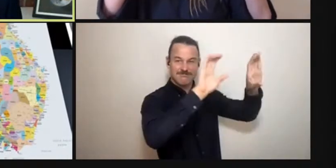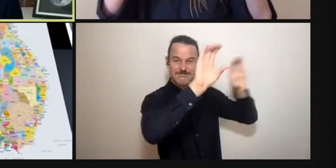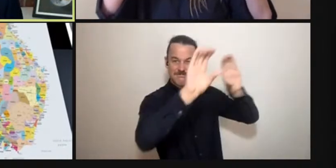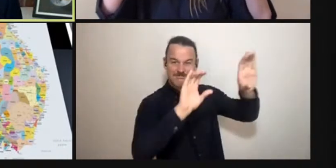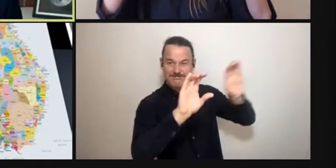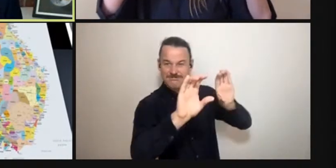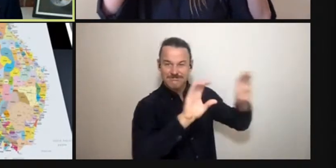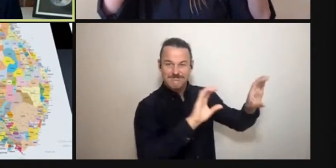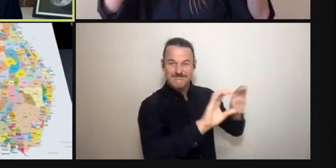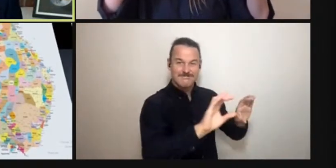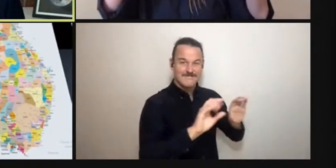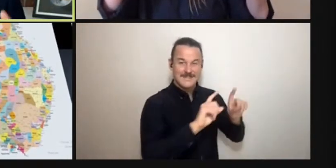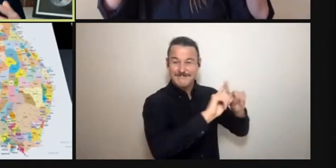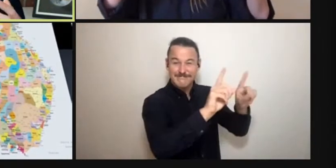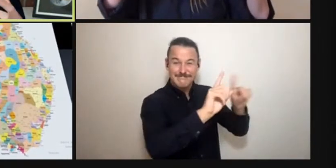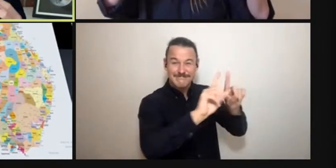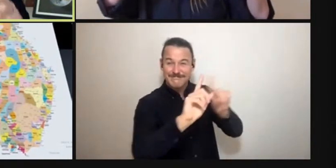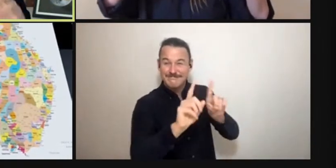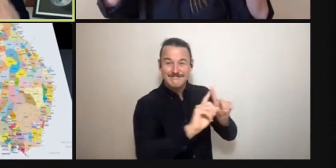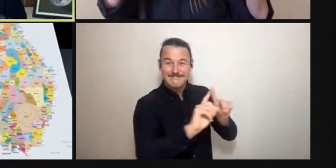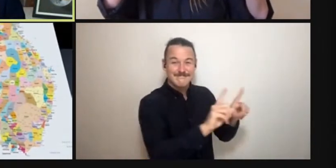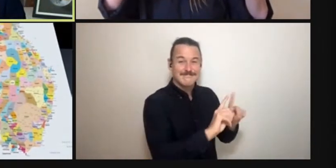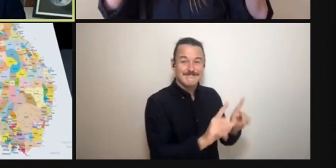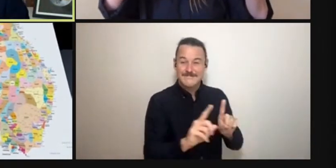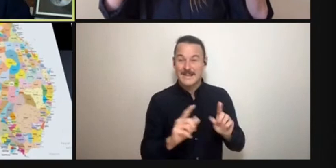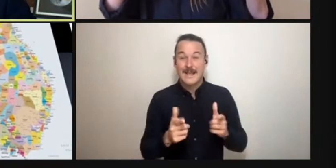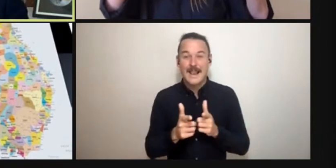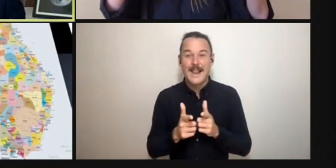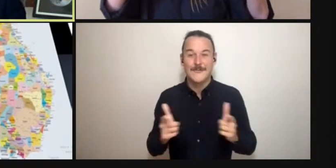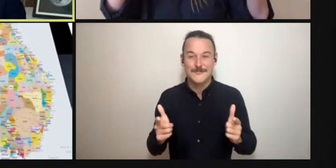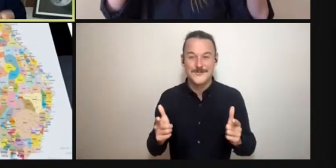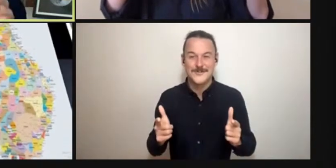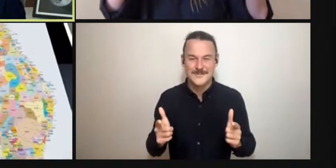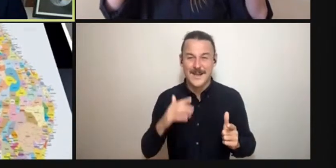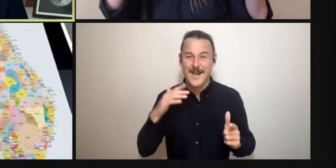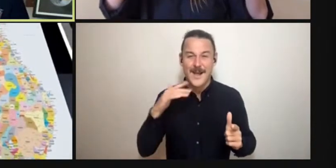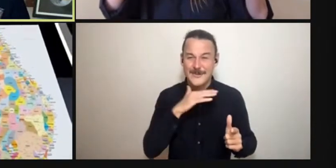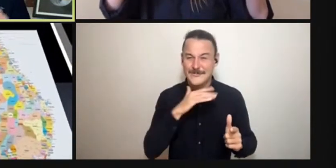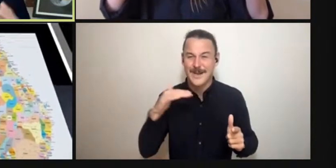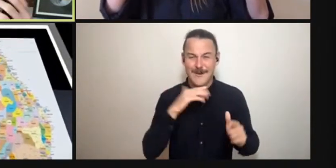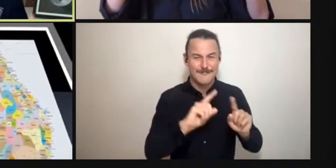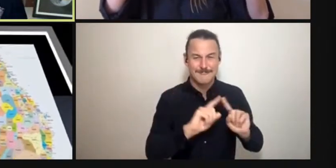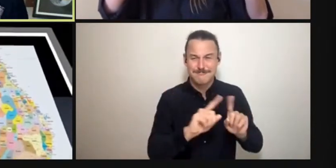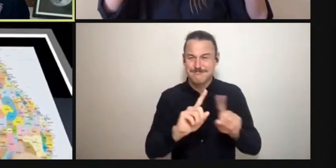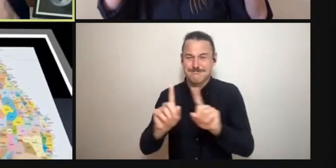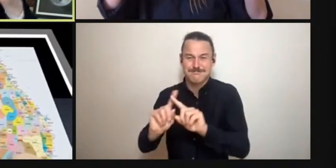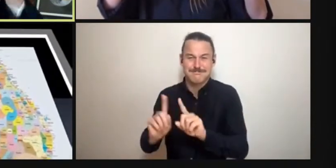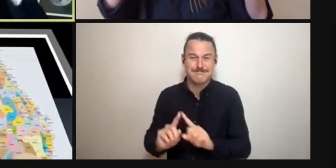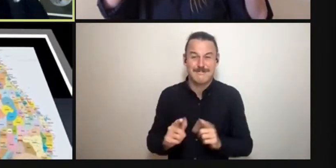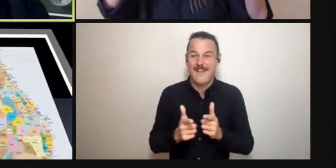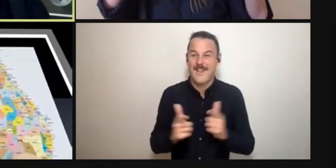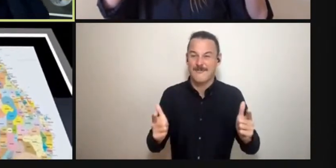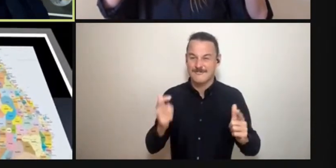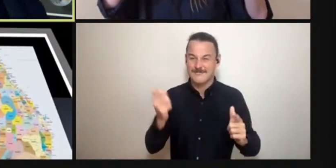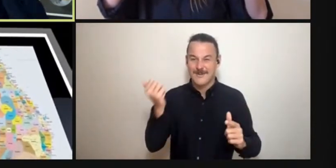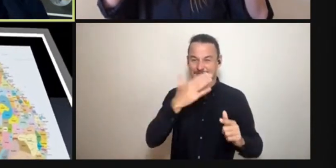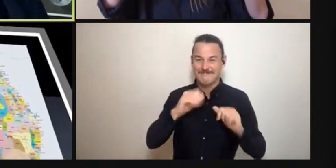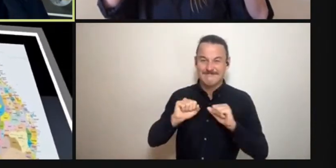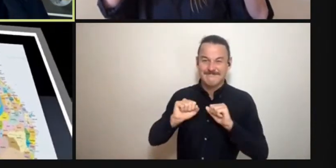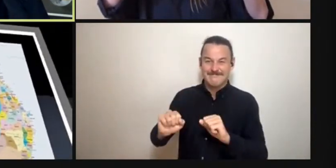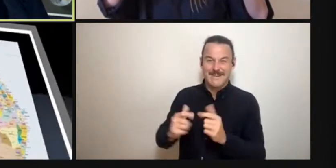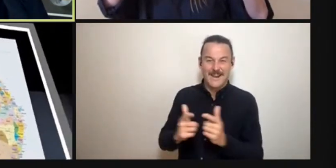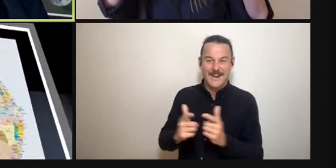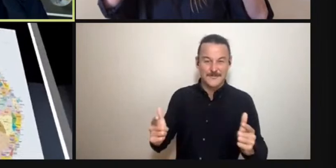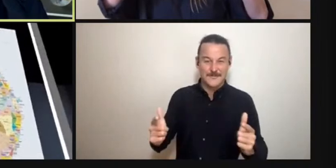people, hundreds of diverse language groups across the country. You'll be able to click on a